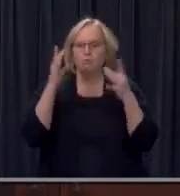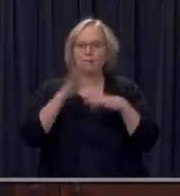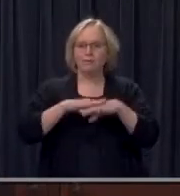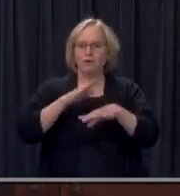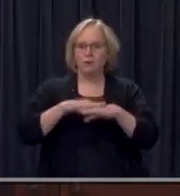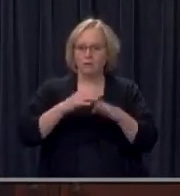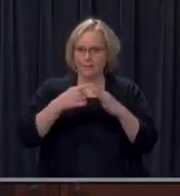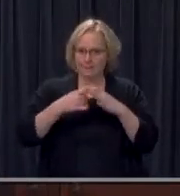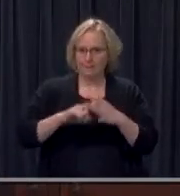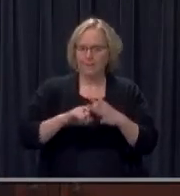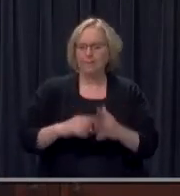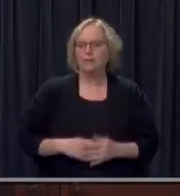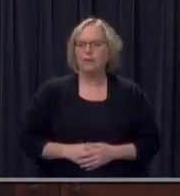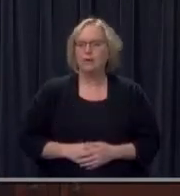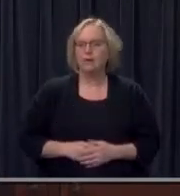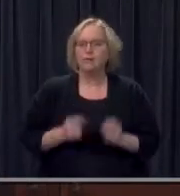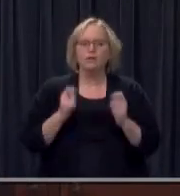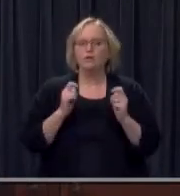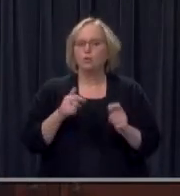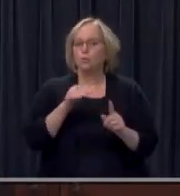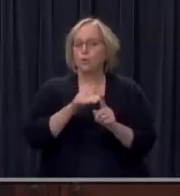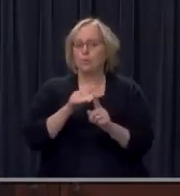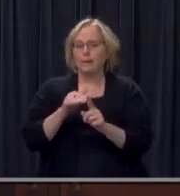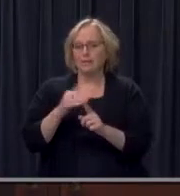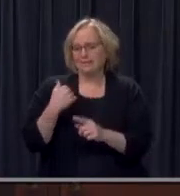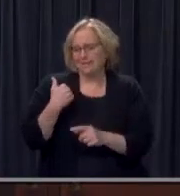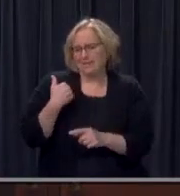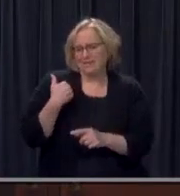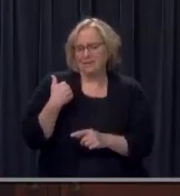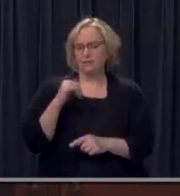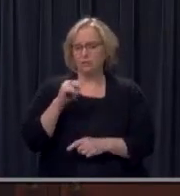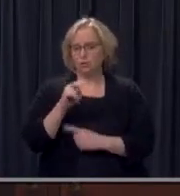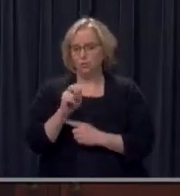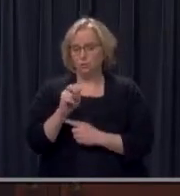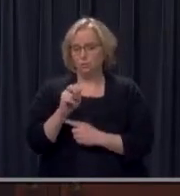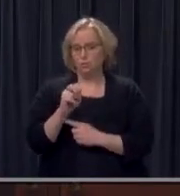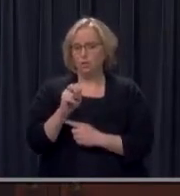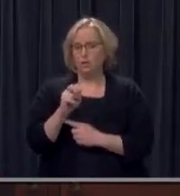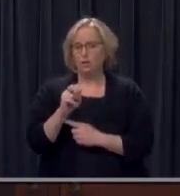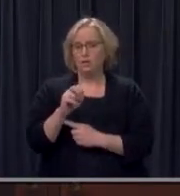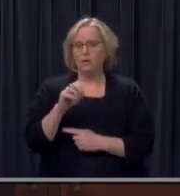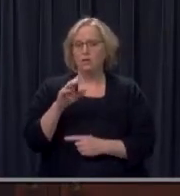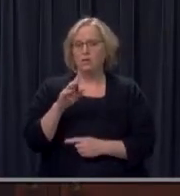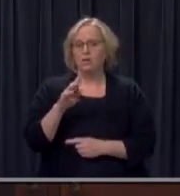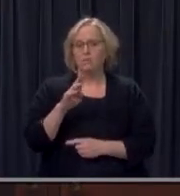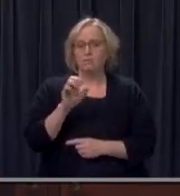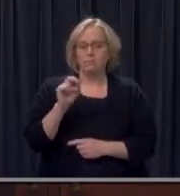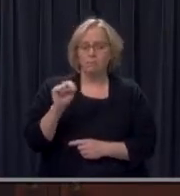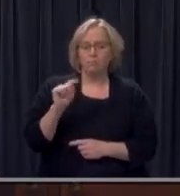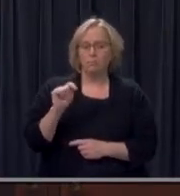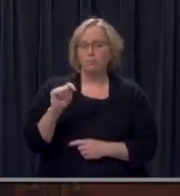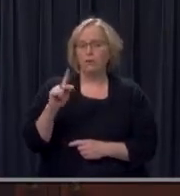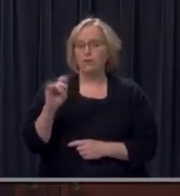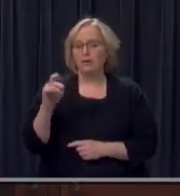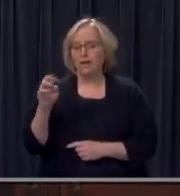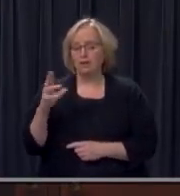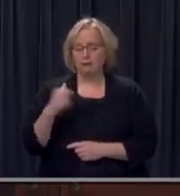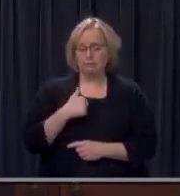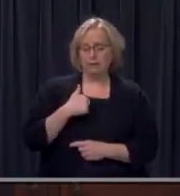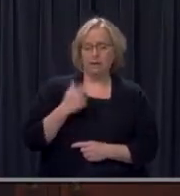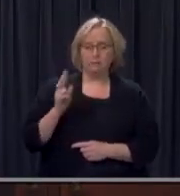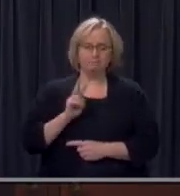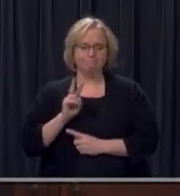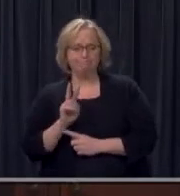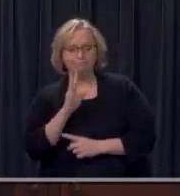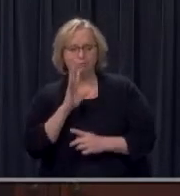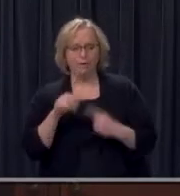implementation. As a quick reminder, it was just last June that Brent Kiger and myself were up here talking to you about this new